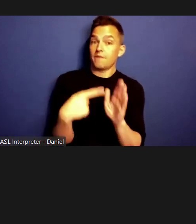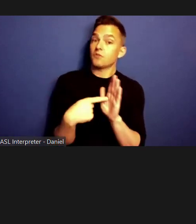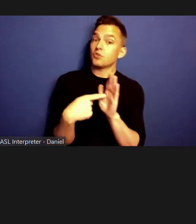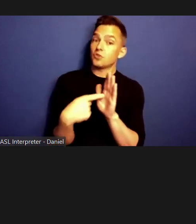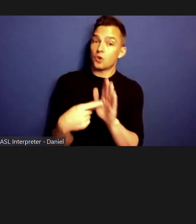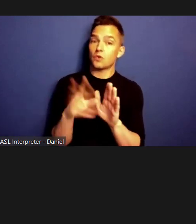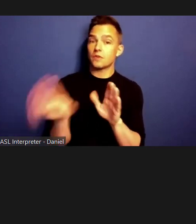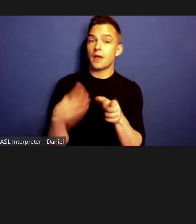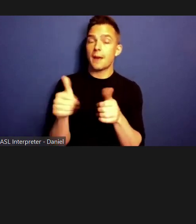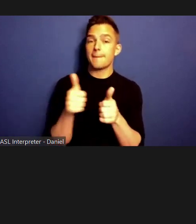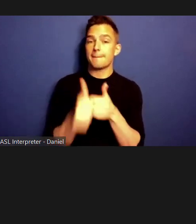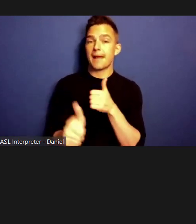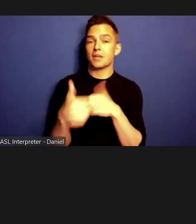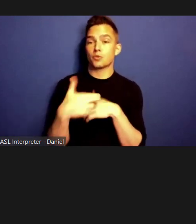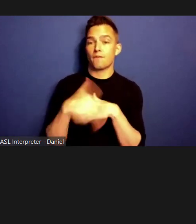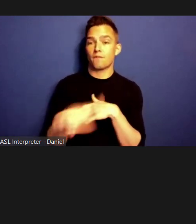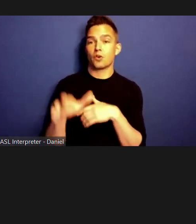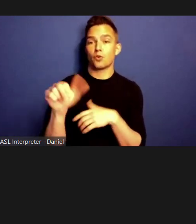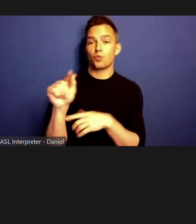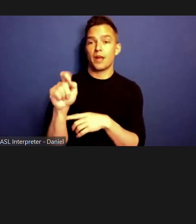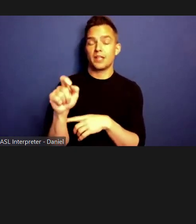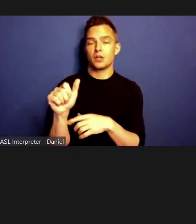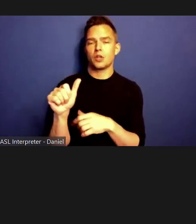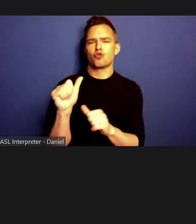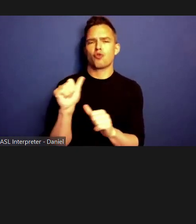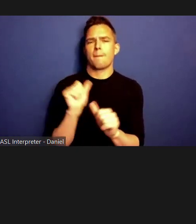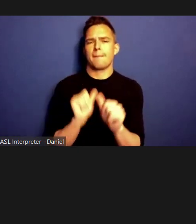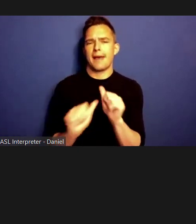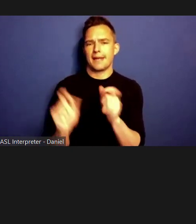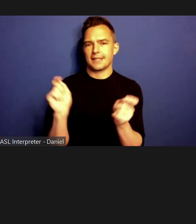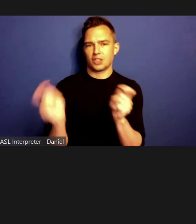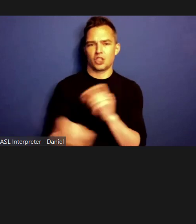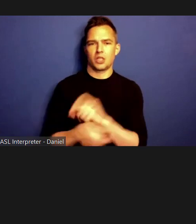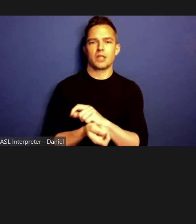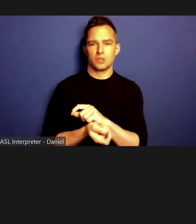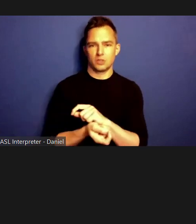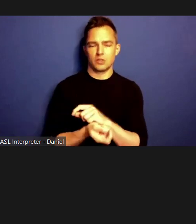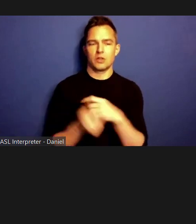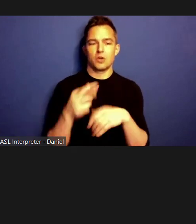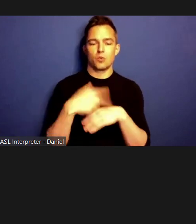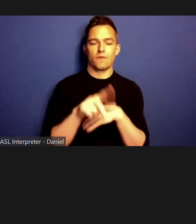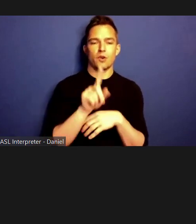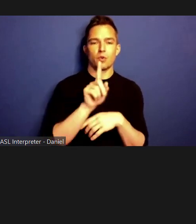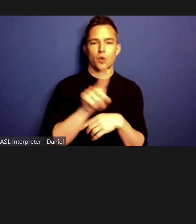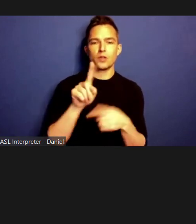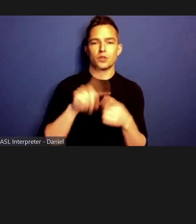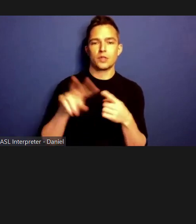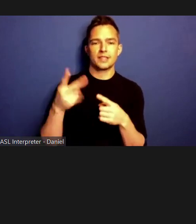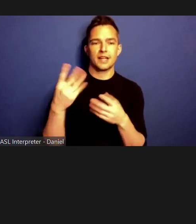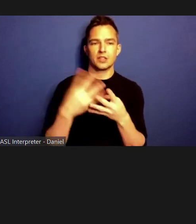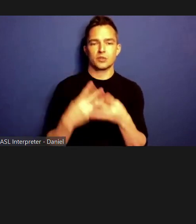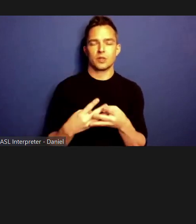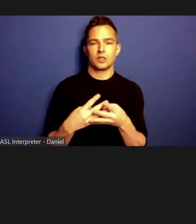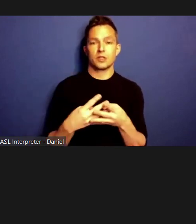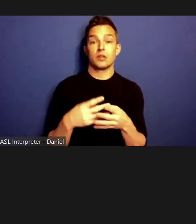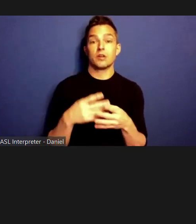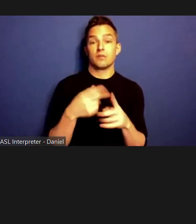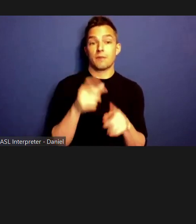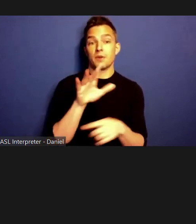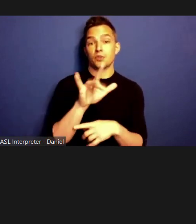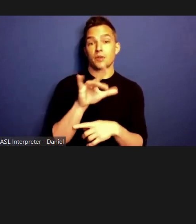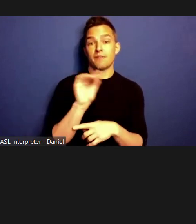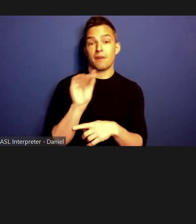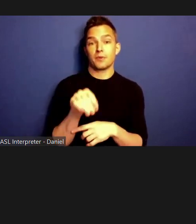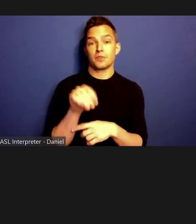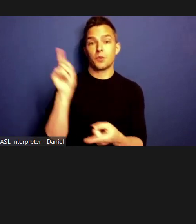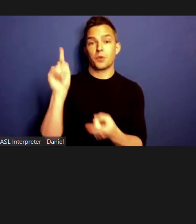that pass and refer rate dramatically changes from refer 1 to the second screening, go from 25%